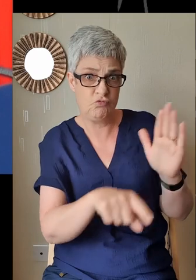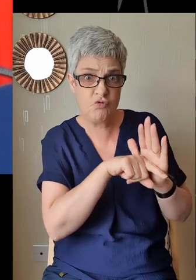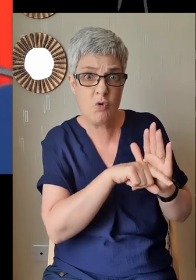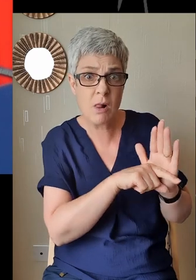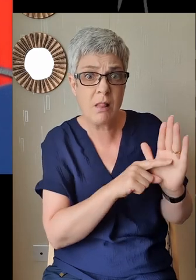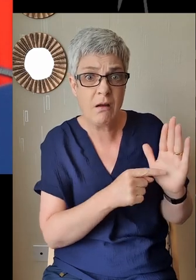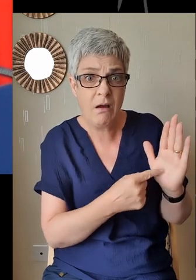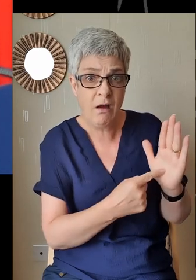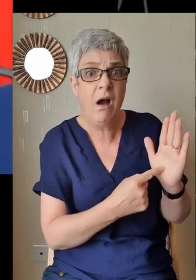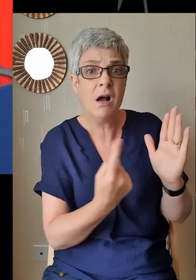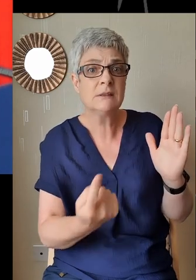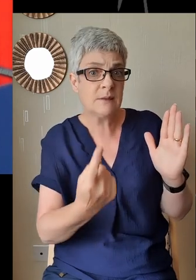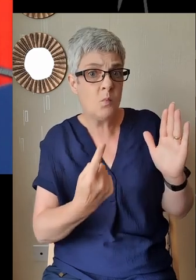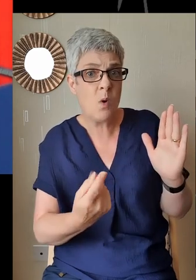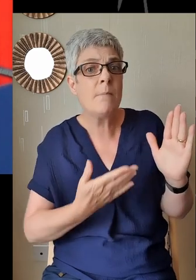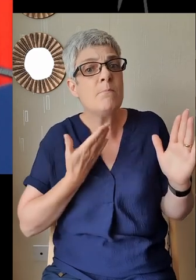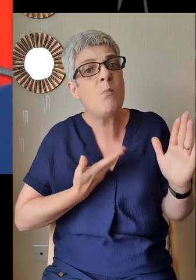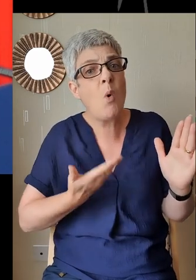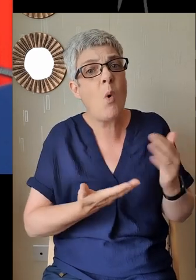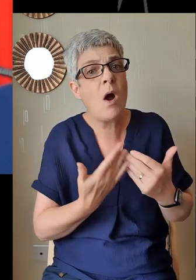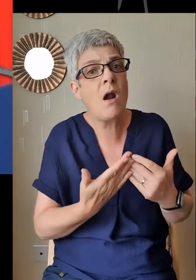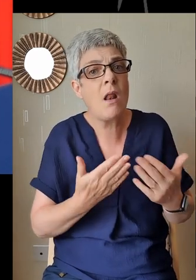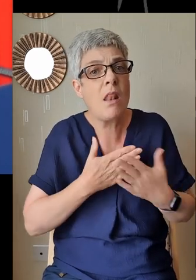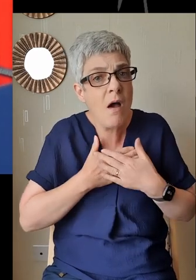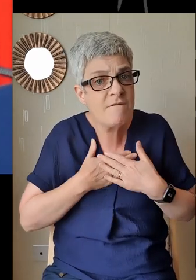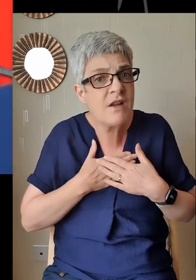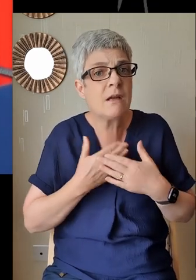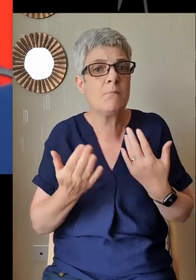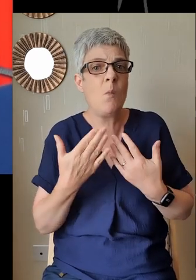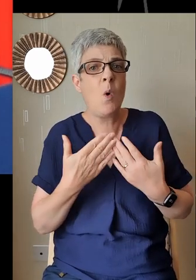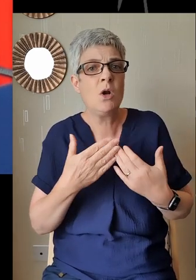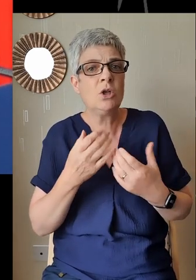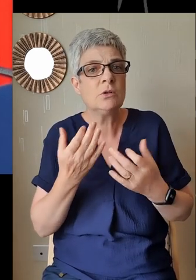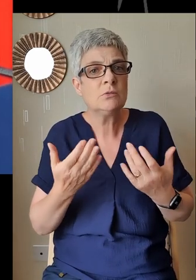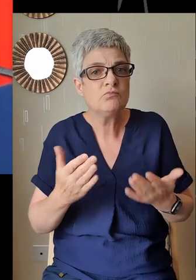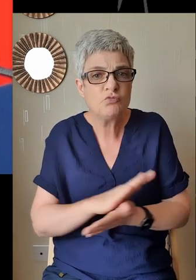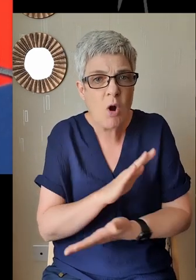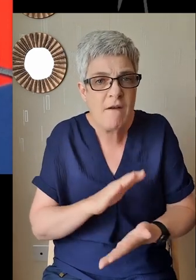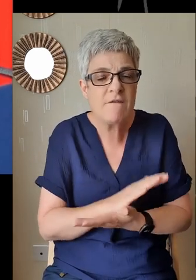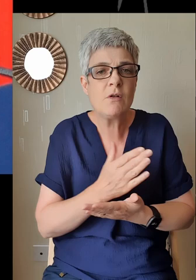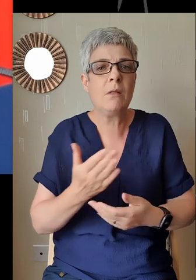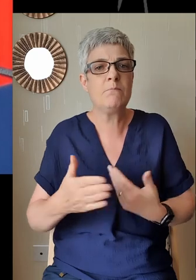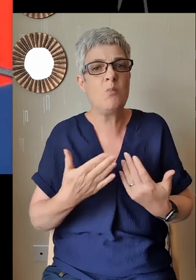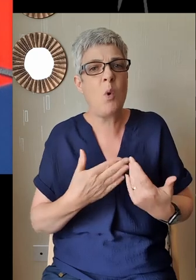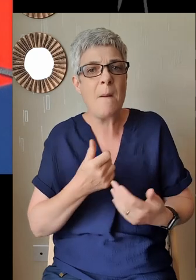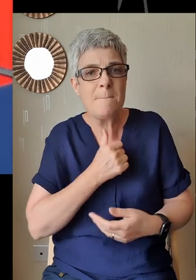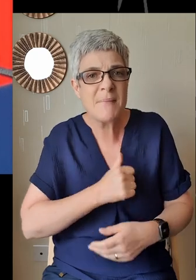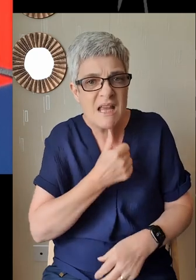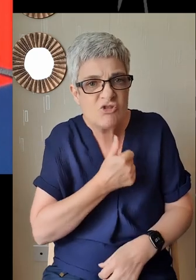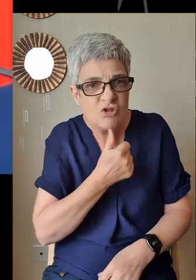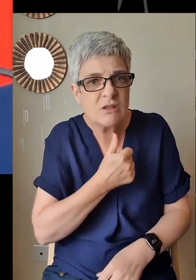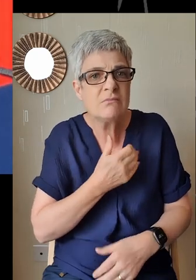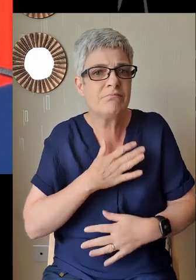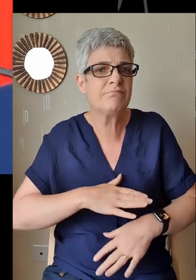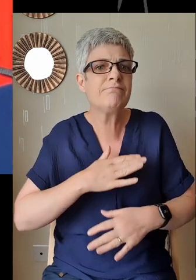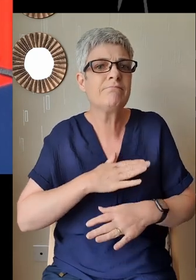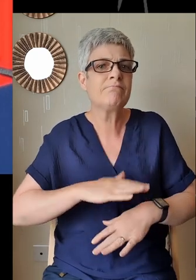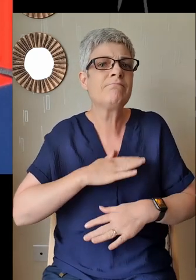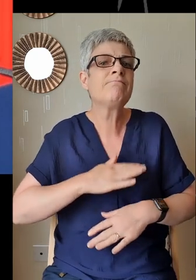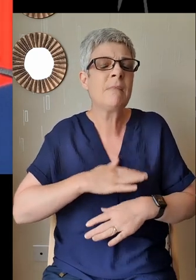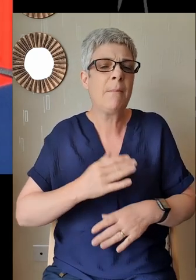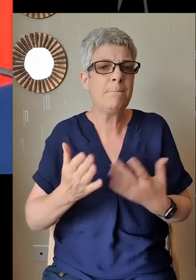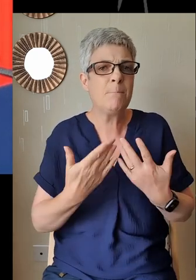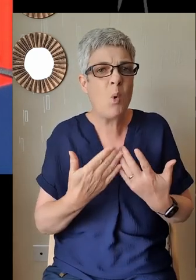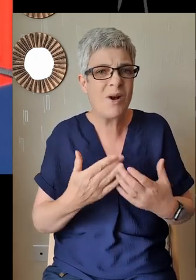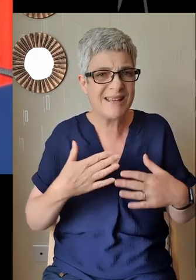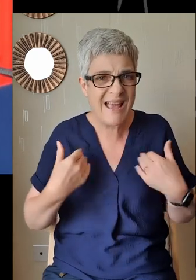and someone becomes more loving, more joyful, more patient, more kind, and so on. These are transformations